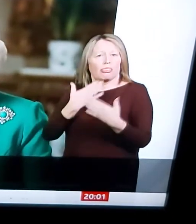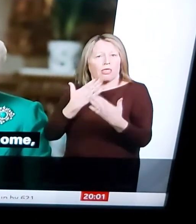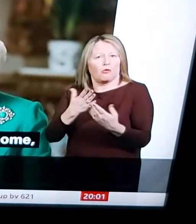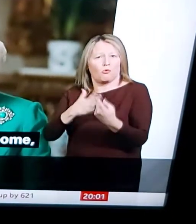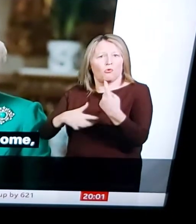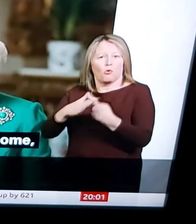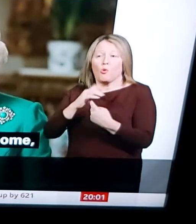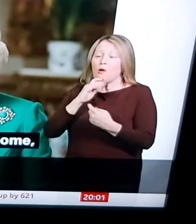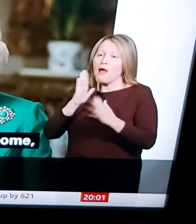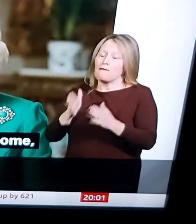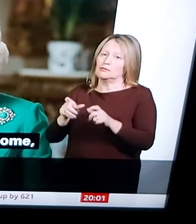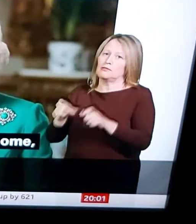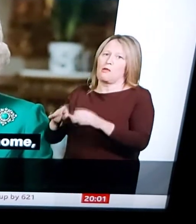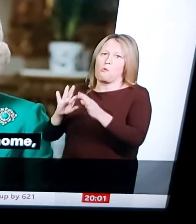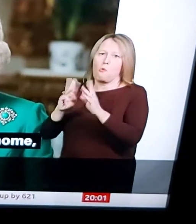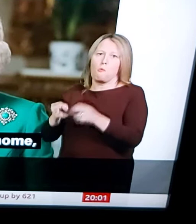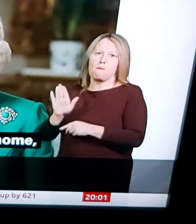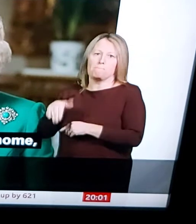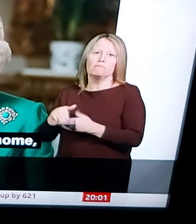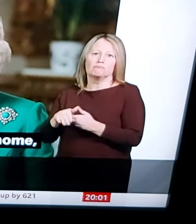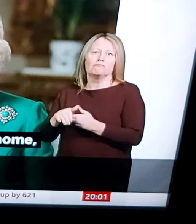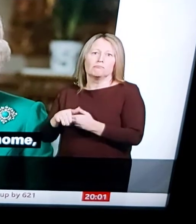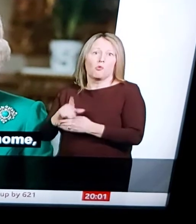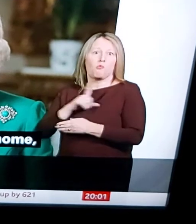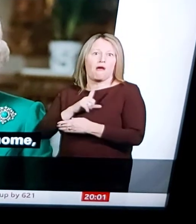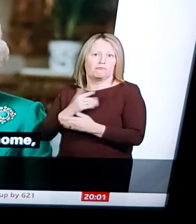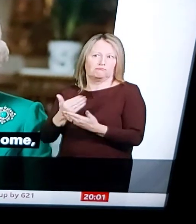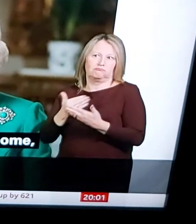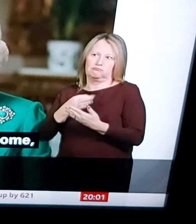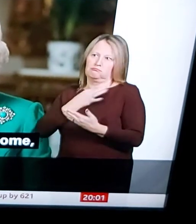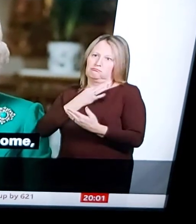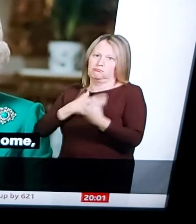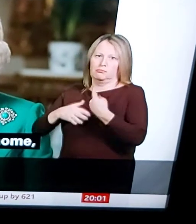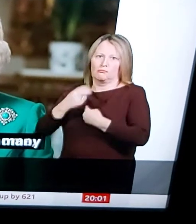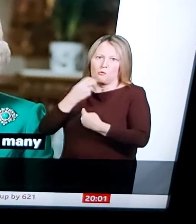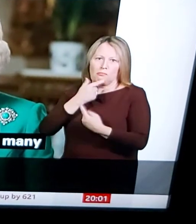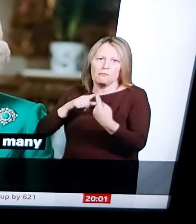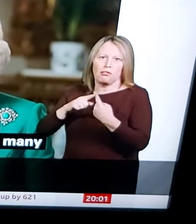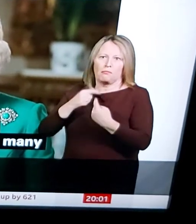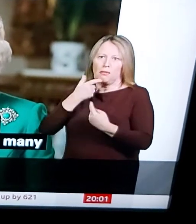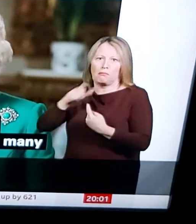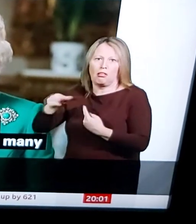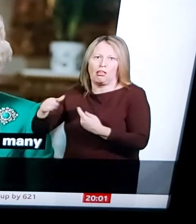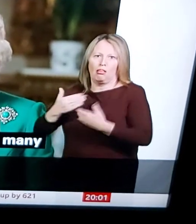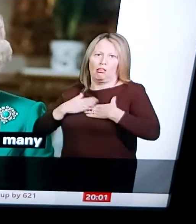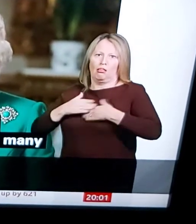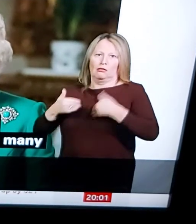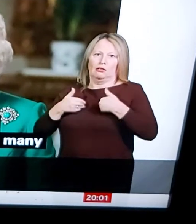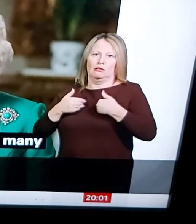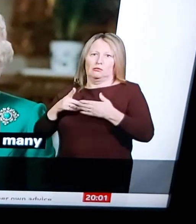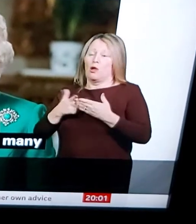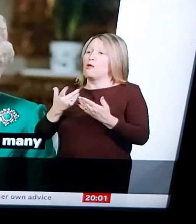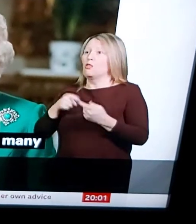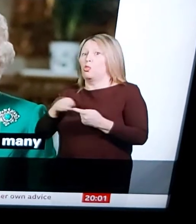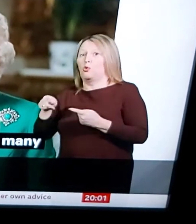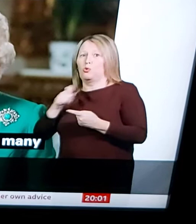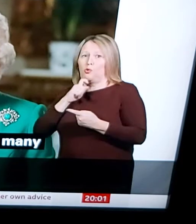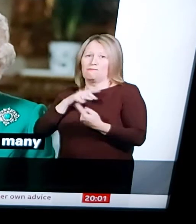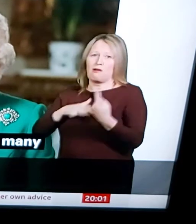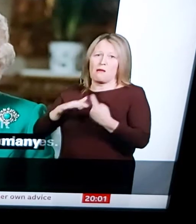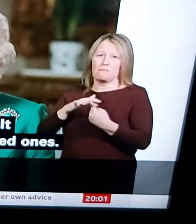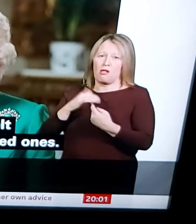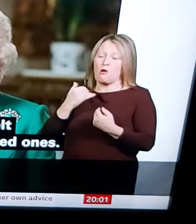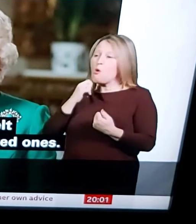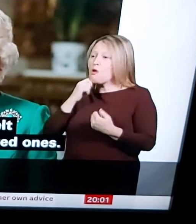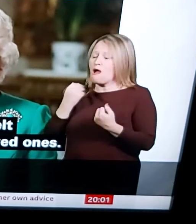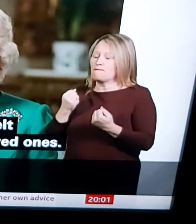home, thereby helping to protect the vulnerable and sparing many families the pain already felt